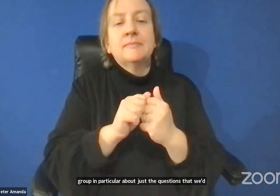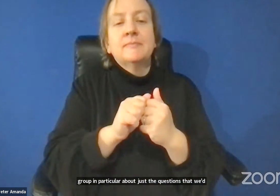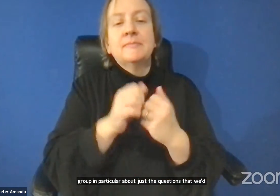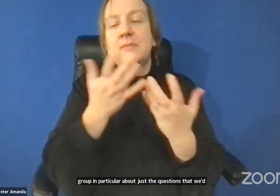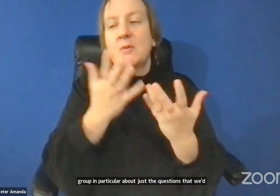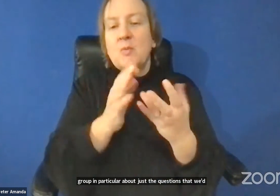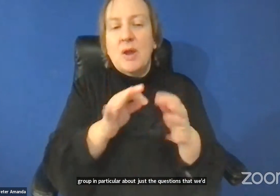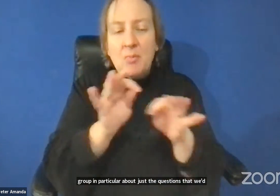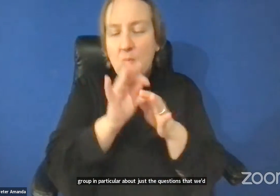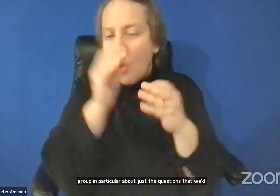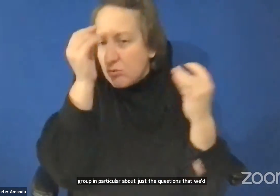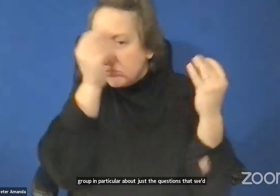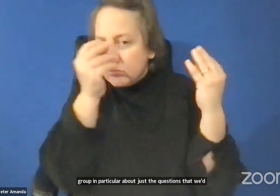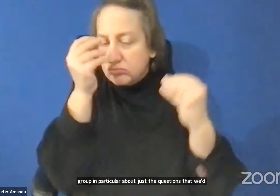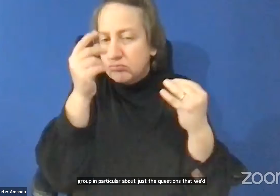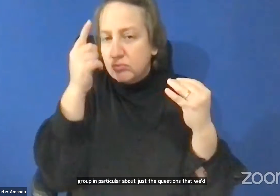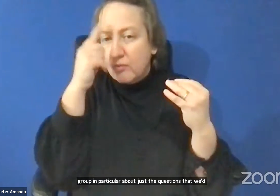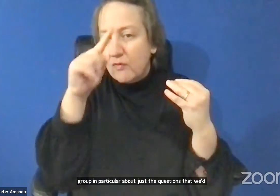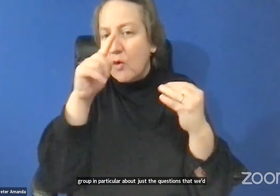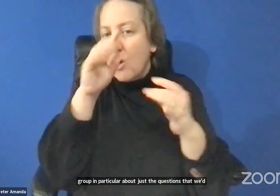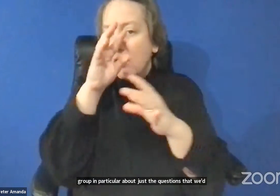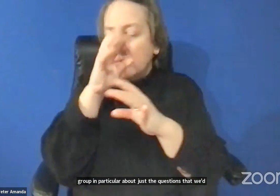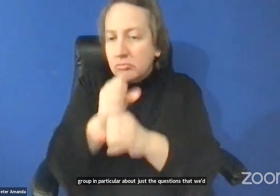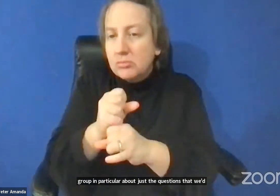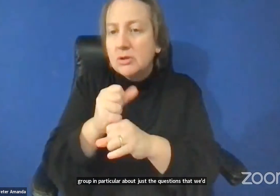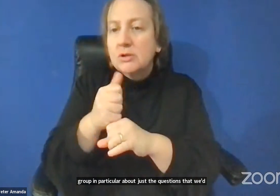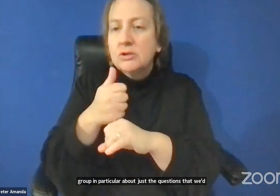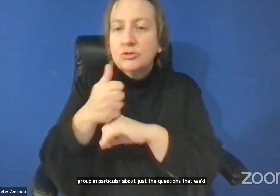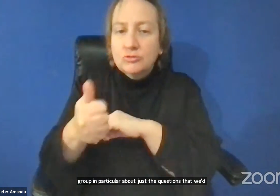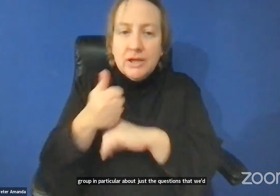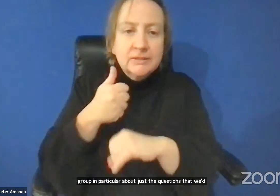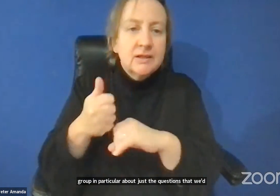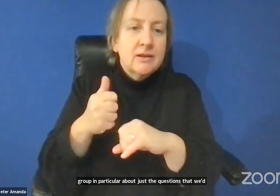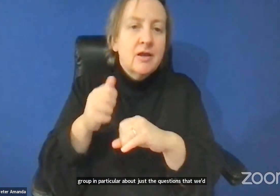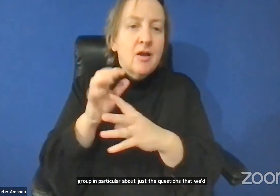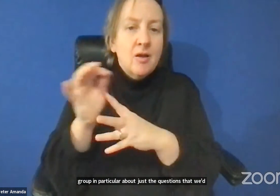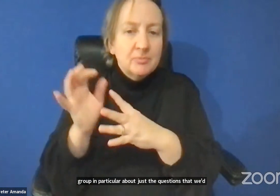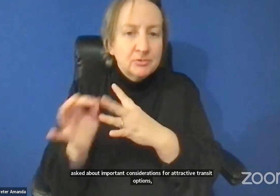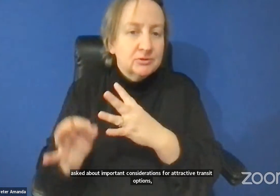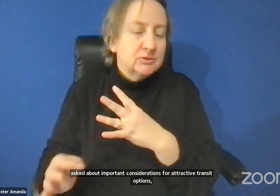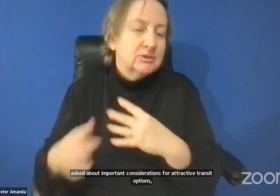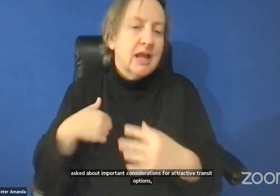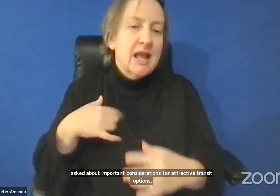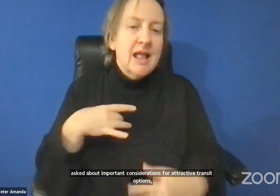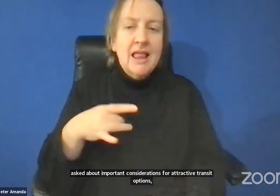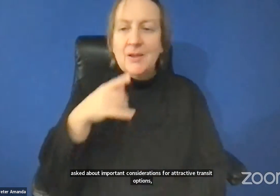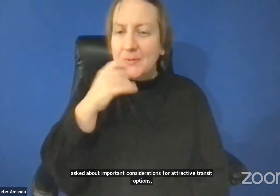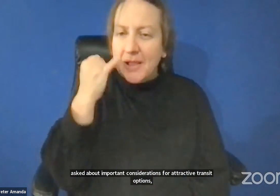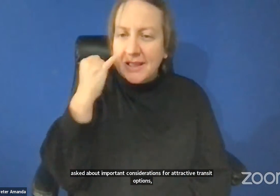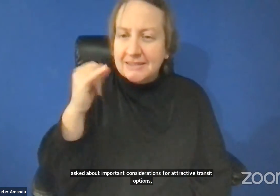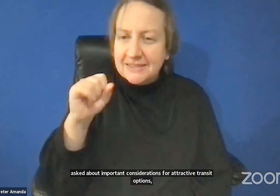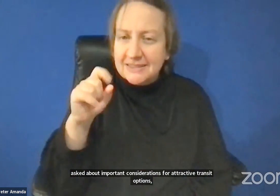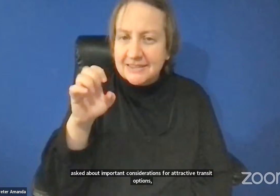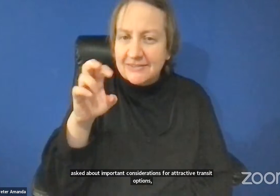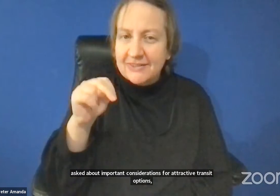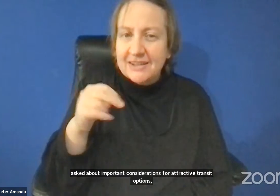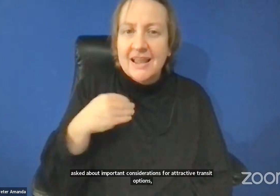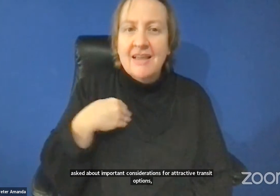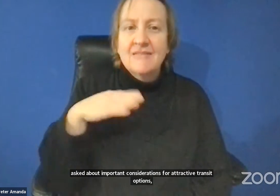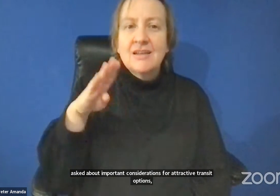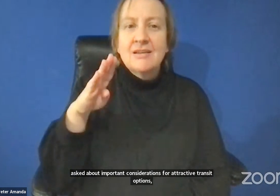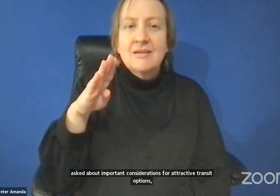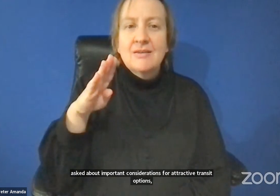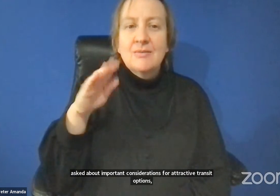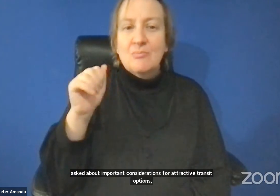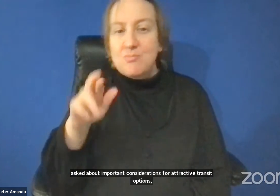important considerations for attractive transit options. I really liked, who was the idea? Was it Stephen having a bar cart on